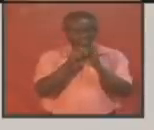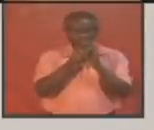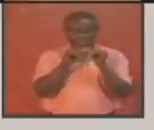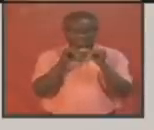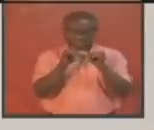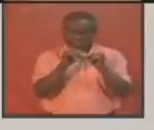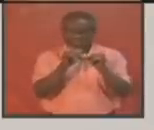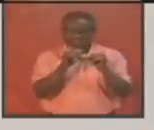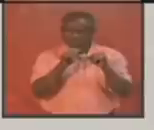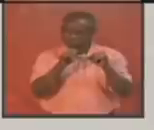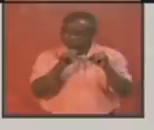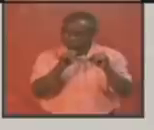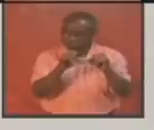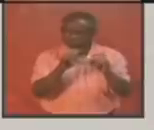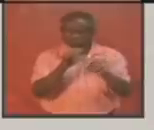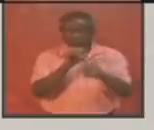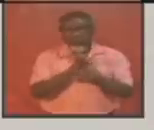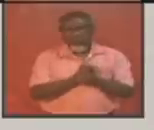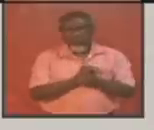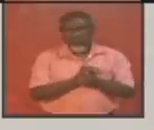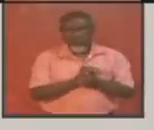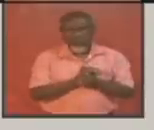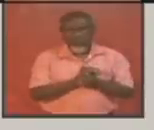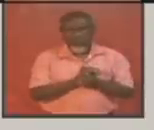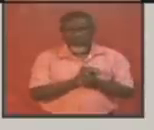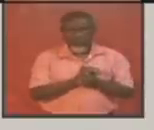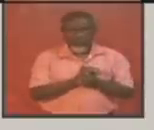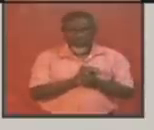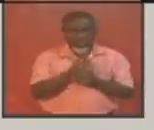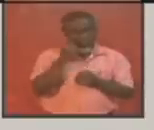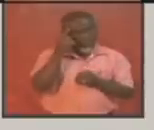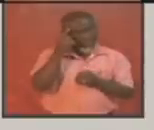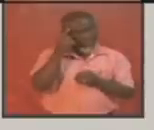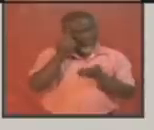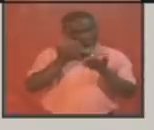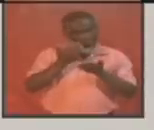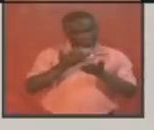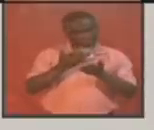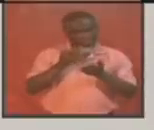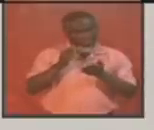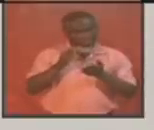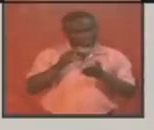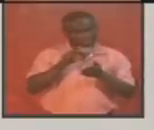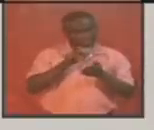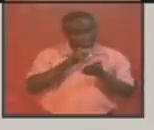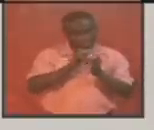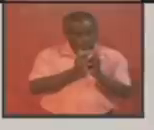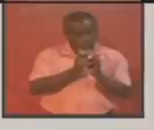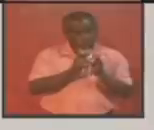those celebrations can be held within the realm of those guidelines. I don't think that you can,